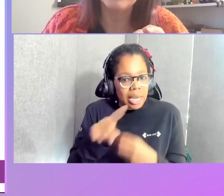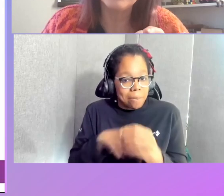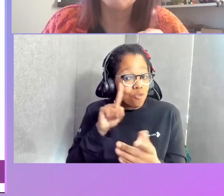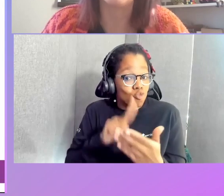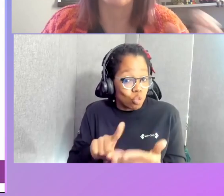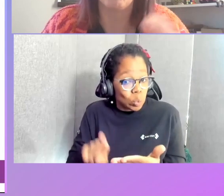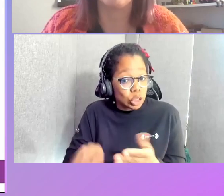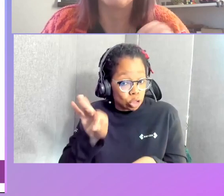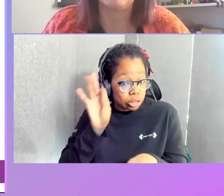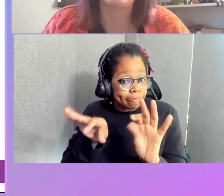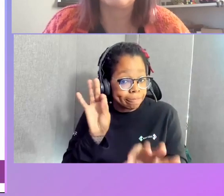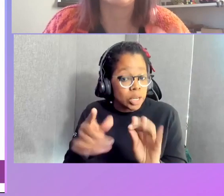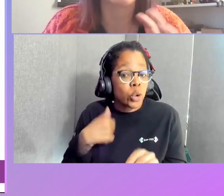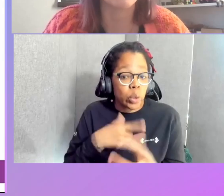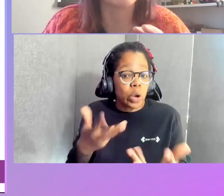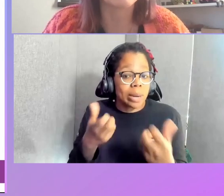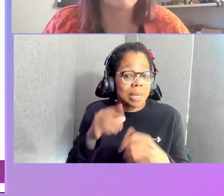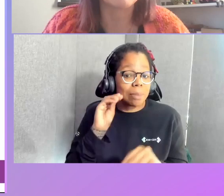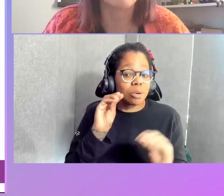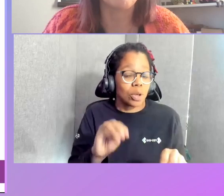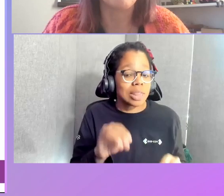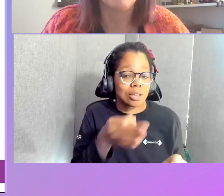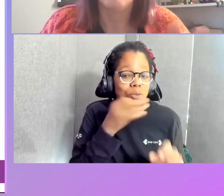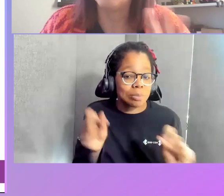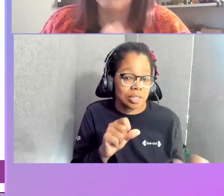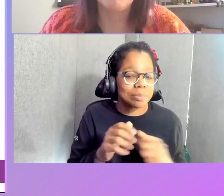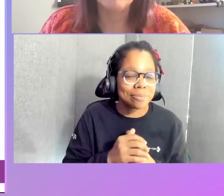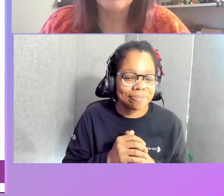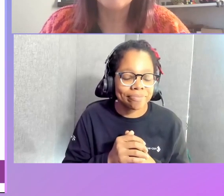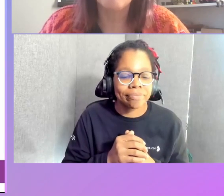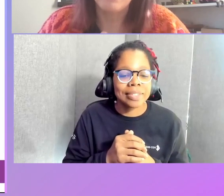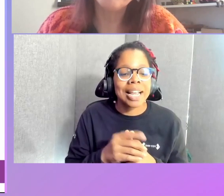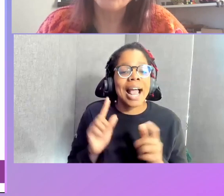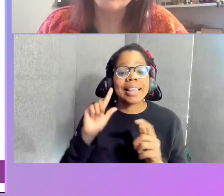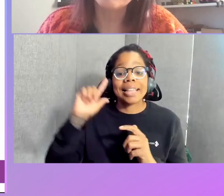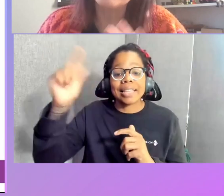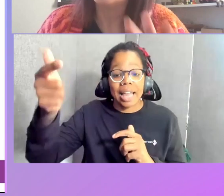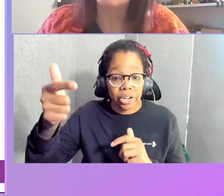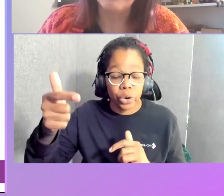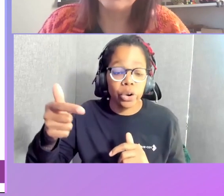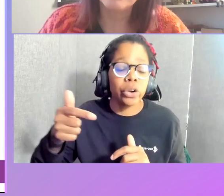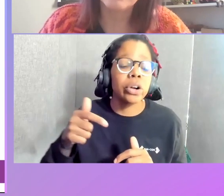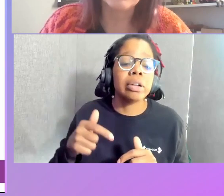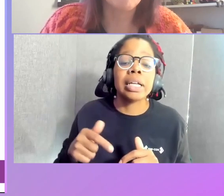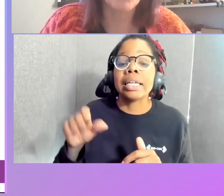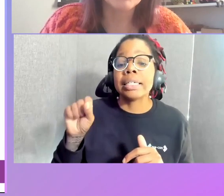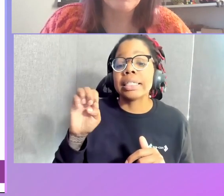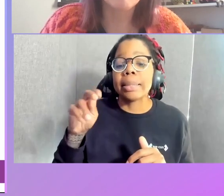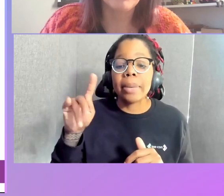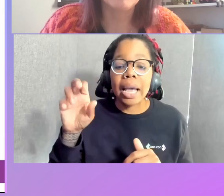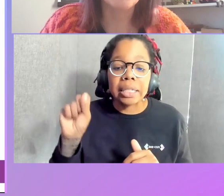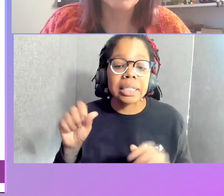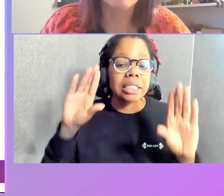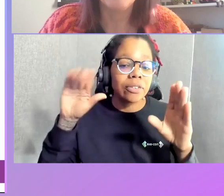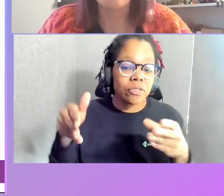research findings, because we want to be able to get that in as early as possible. Then maybe later afterwards, semantics and focus